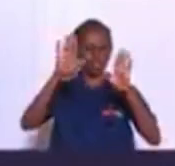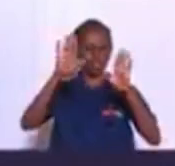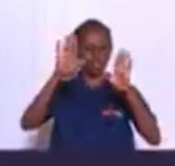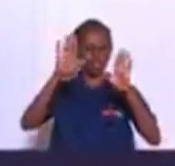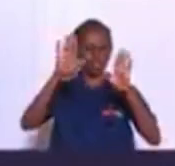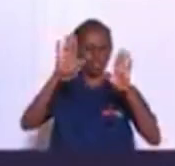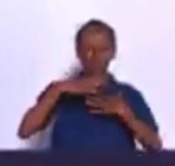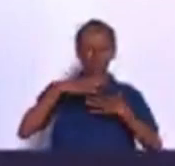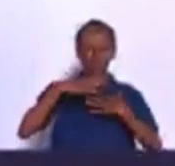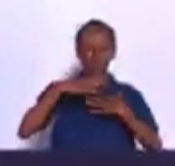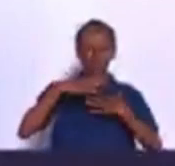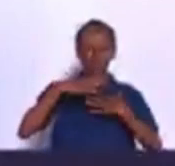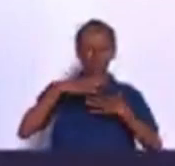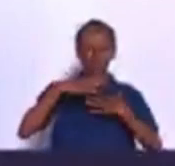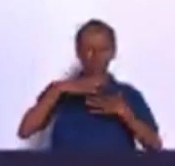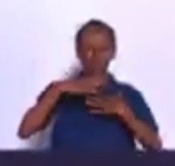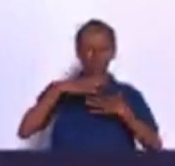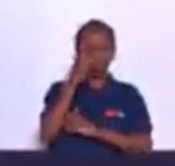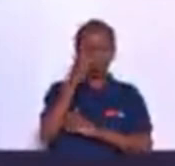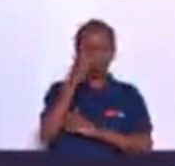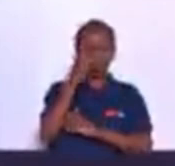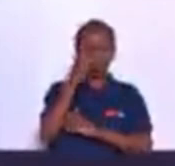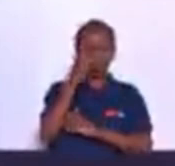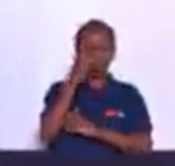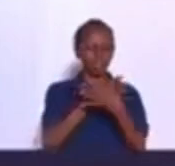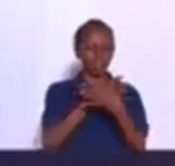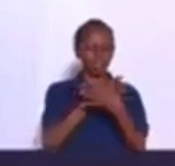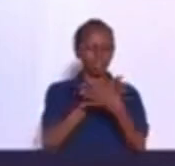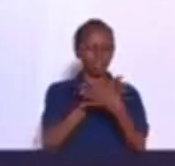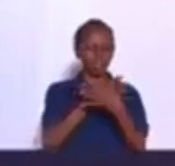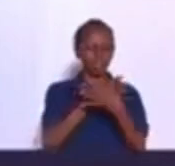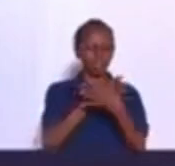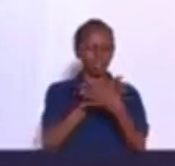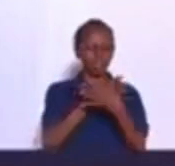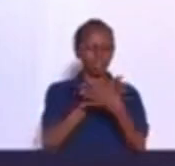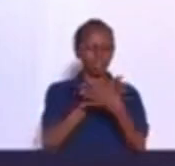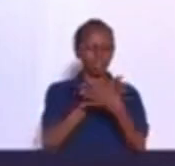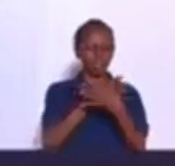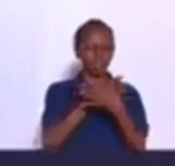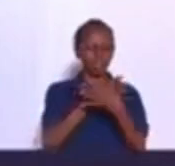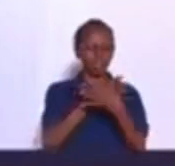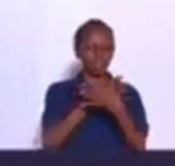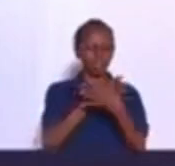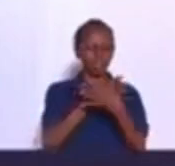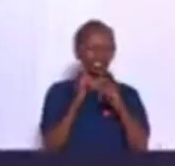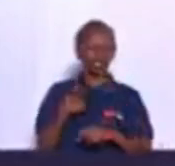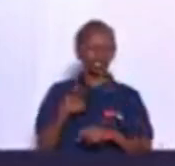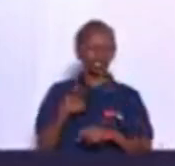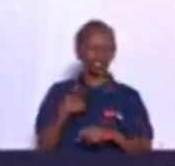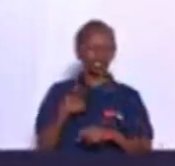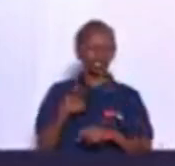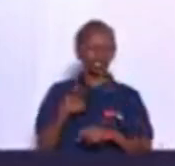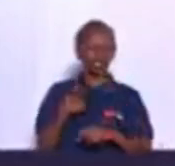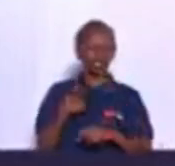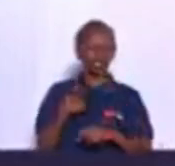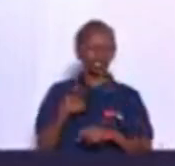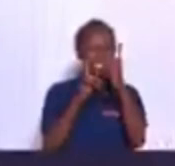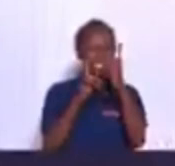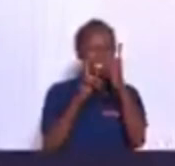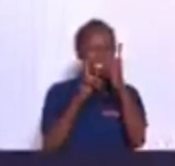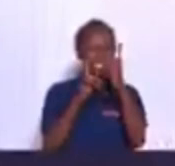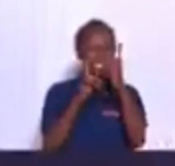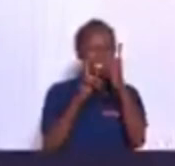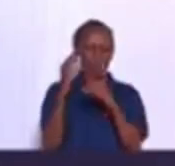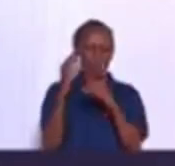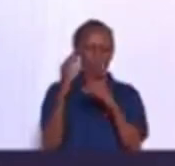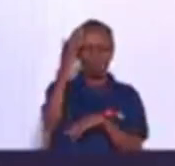God. We trust you with all our hearts. Speak to us now as we continue this journey of